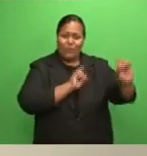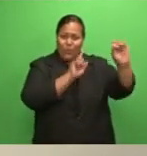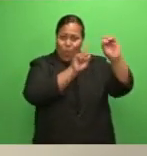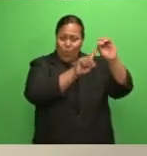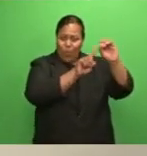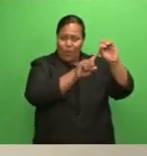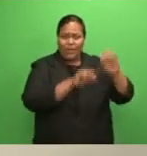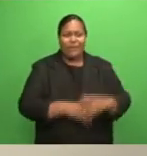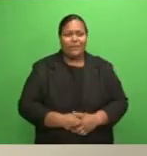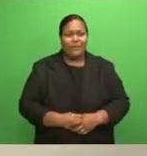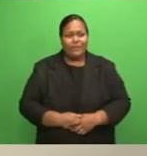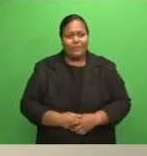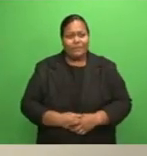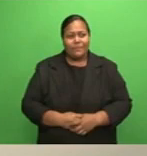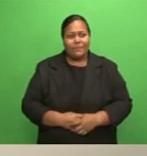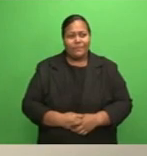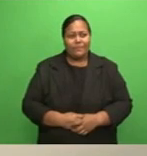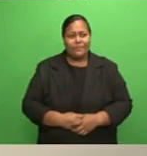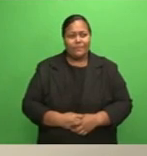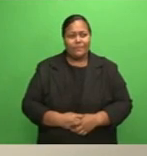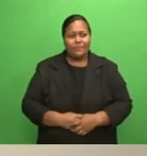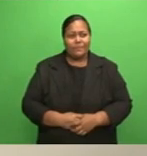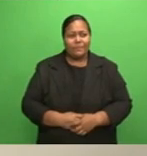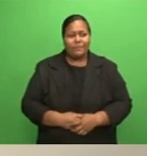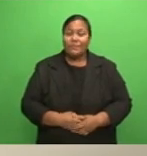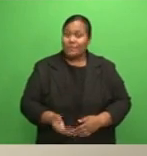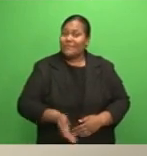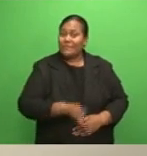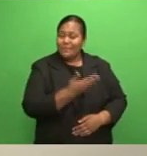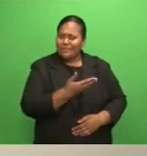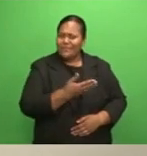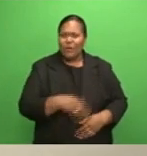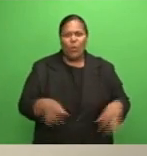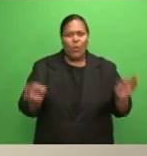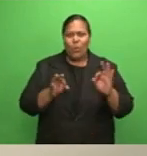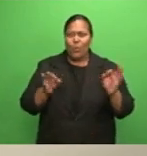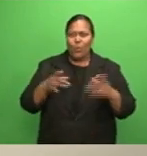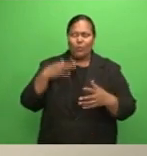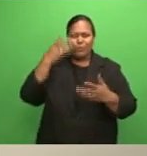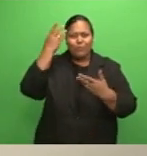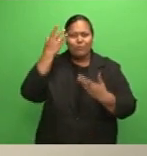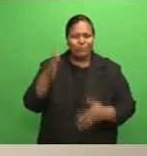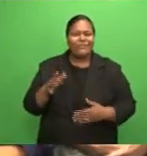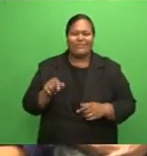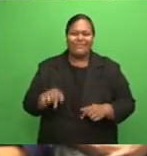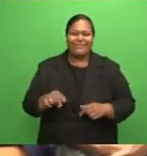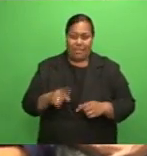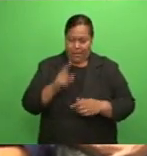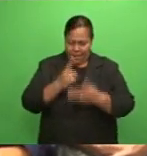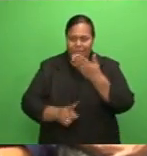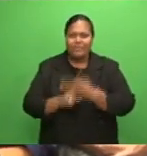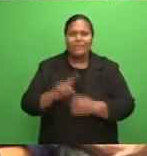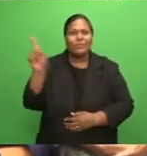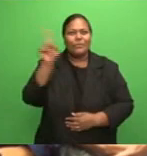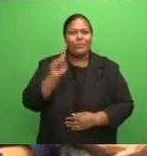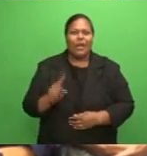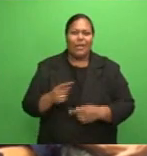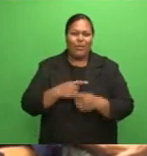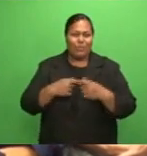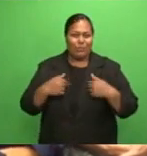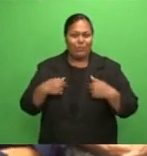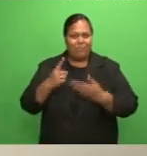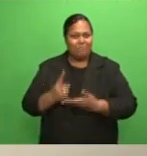that, you know, there'll come such a day when we'll be so privileged to be sitting in your office and collaborating with